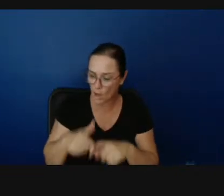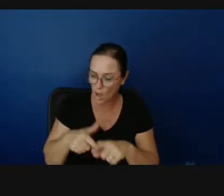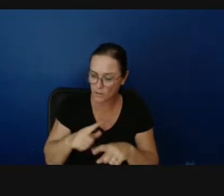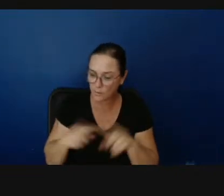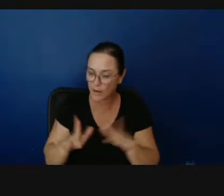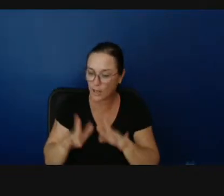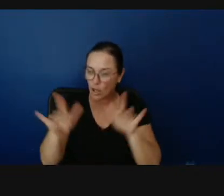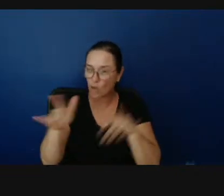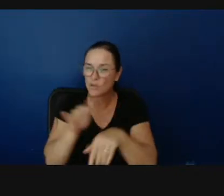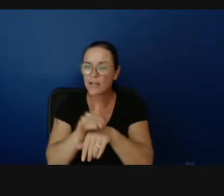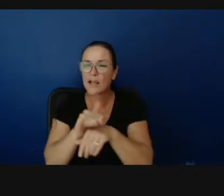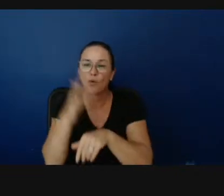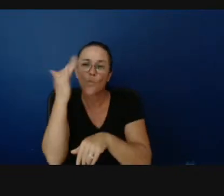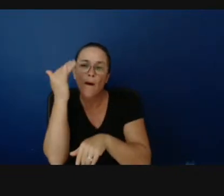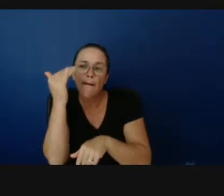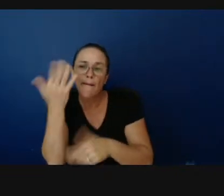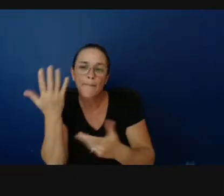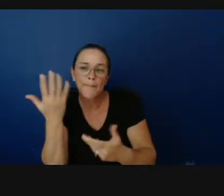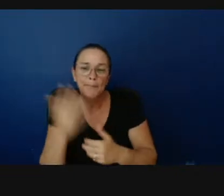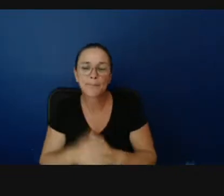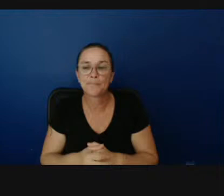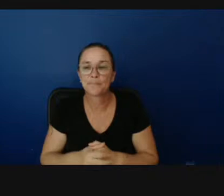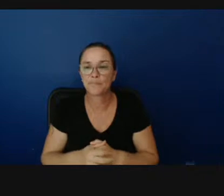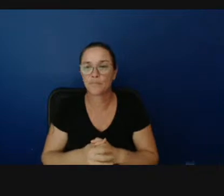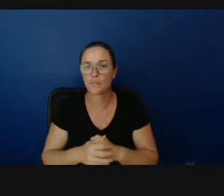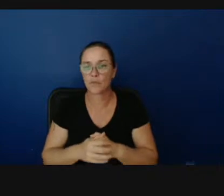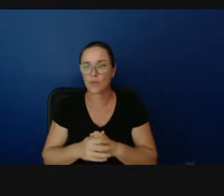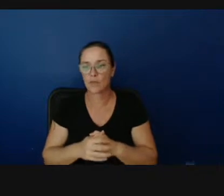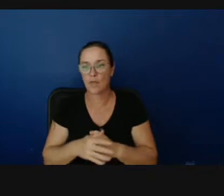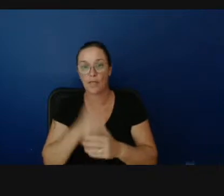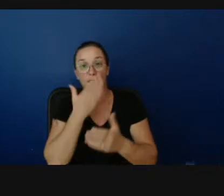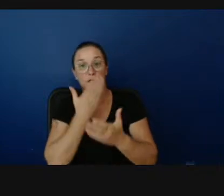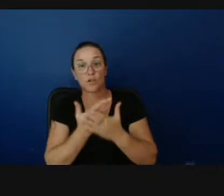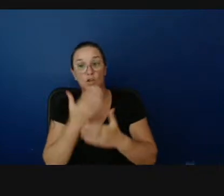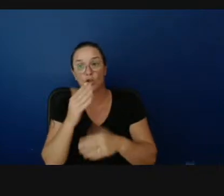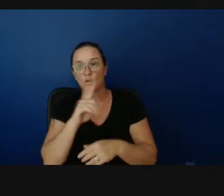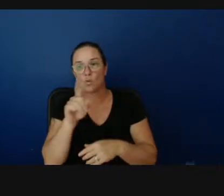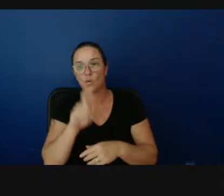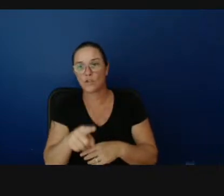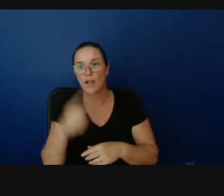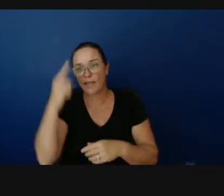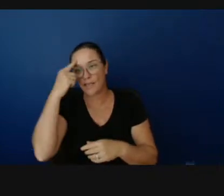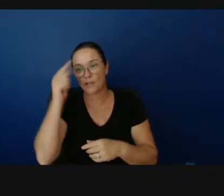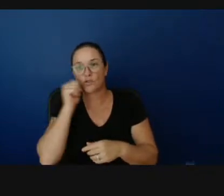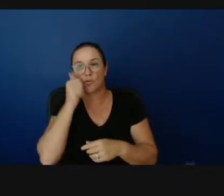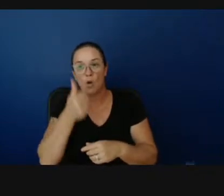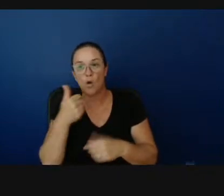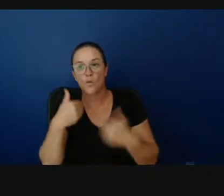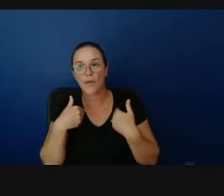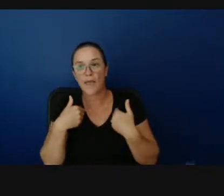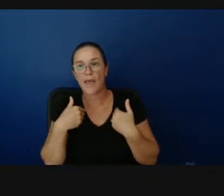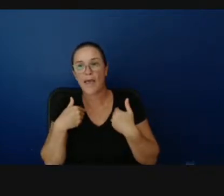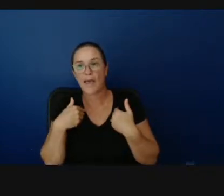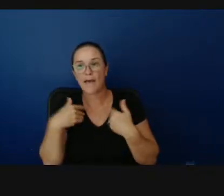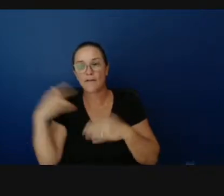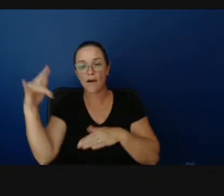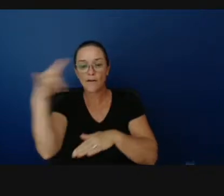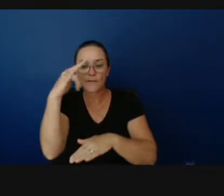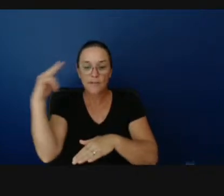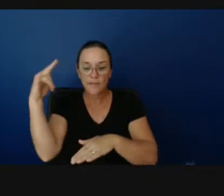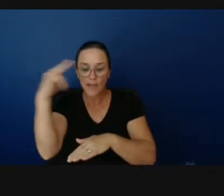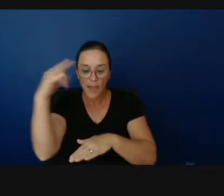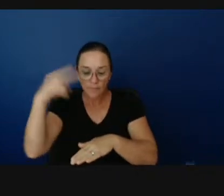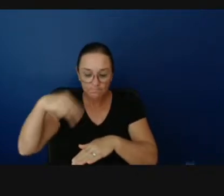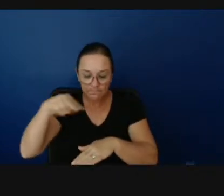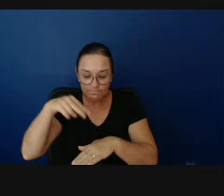night, essentially? Yeah, that's a really good question. And I think that tomorrow we have an overflight planned for the morning, which will